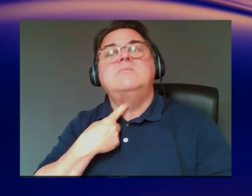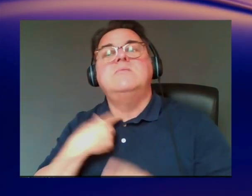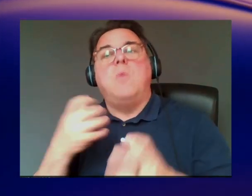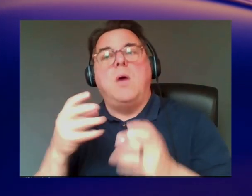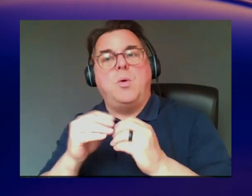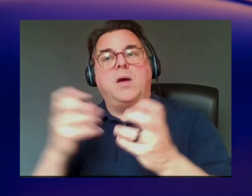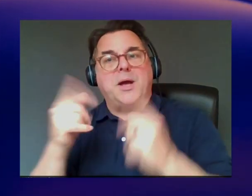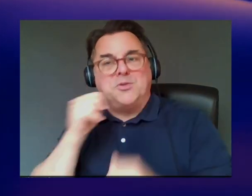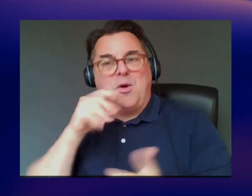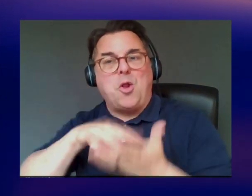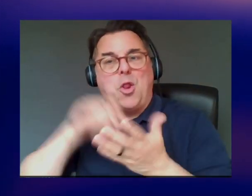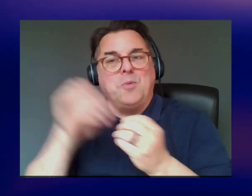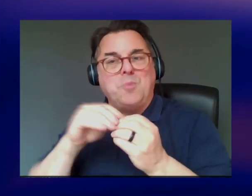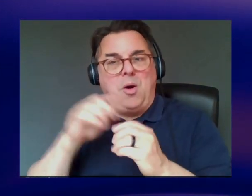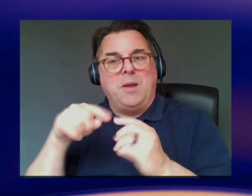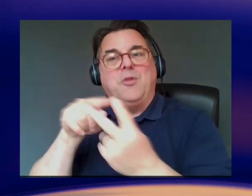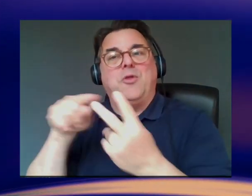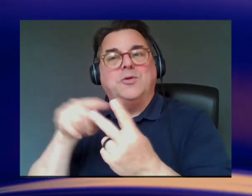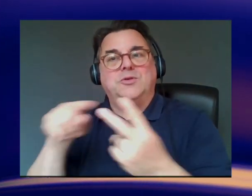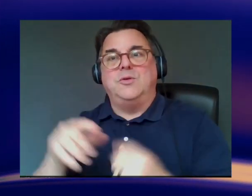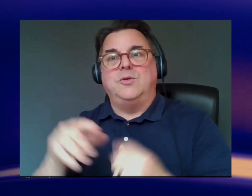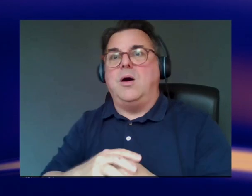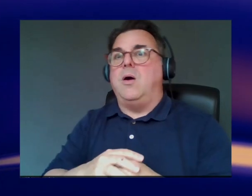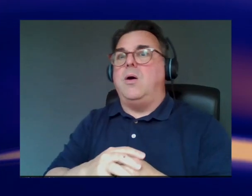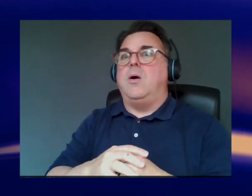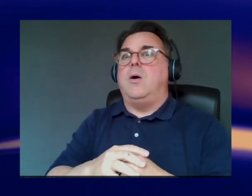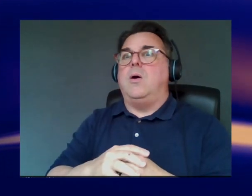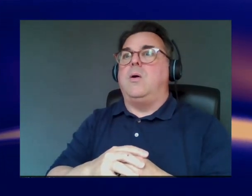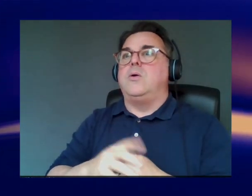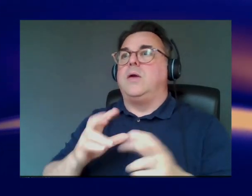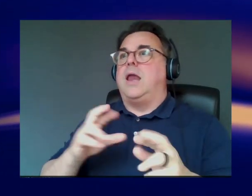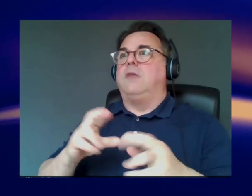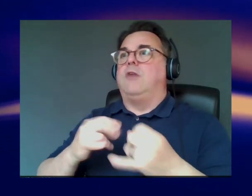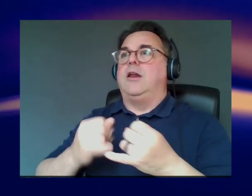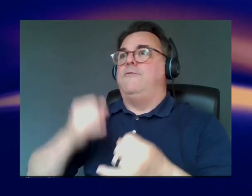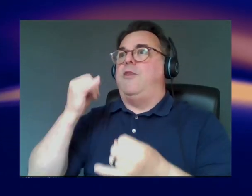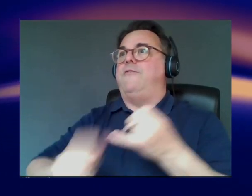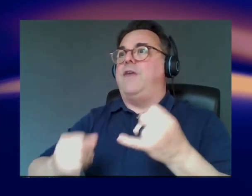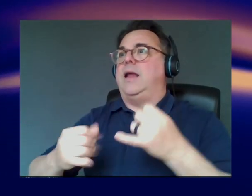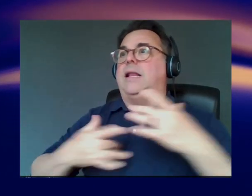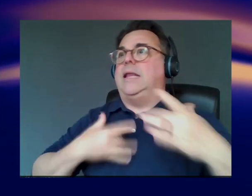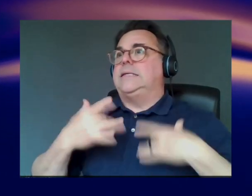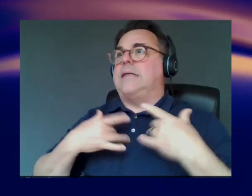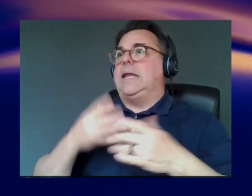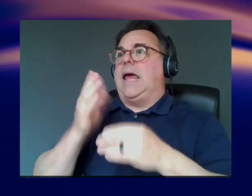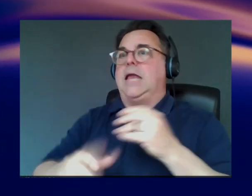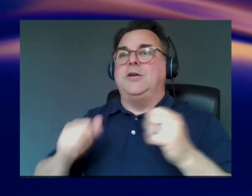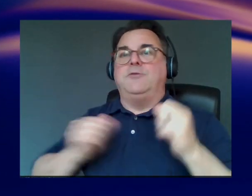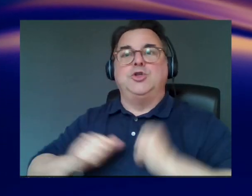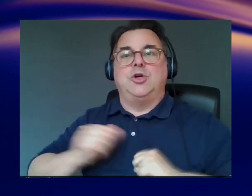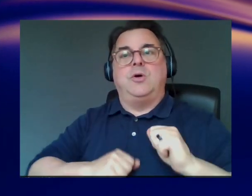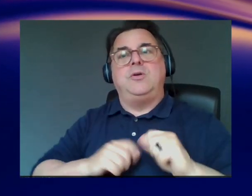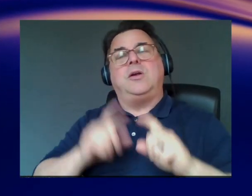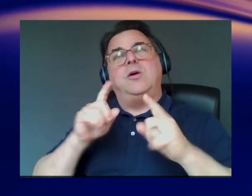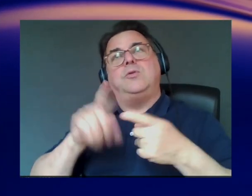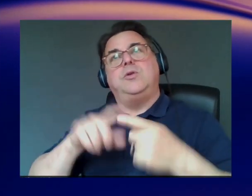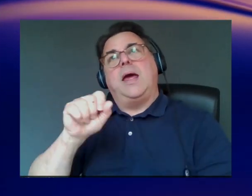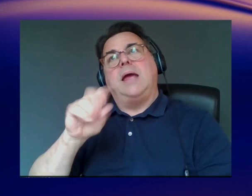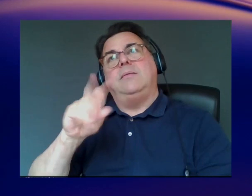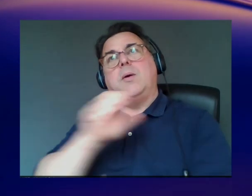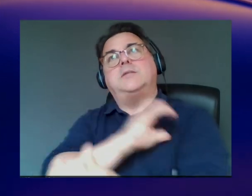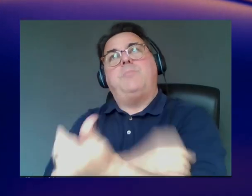running through until June 1st. But you only have until April 30th to join the challenge. So sign up now, sign up